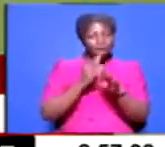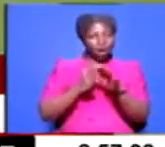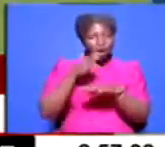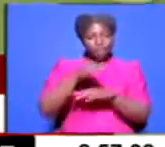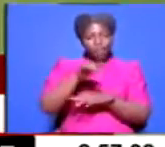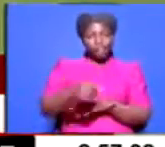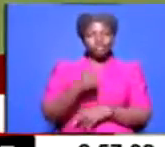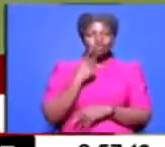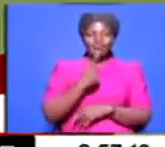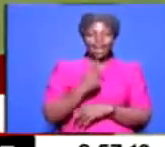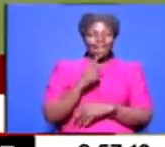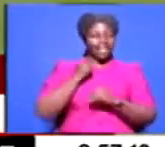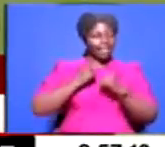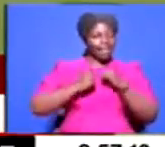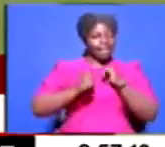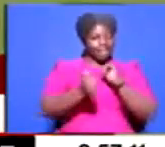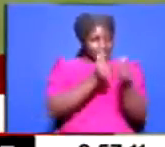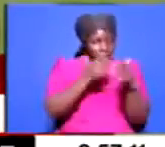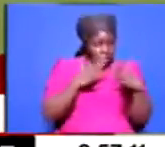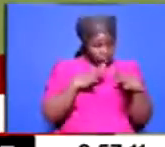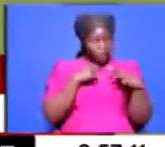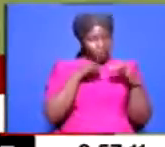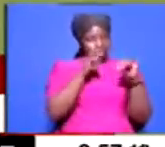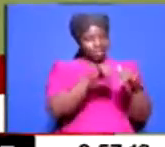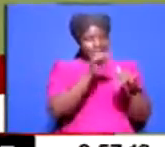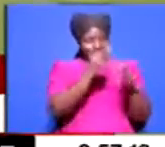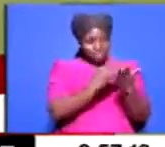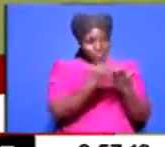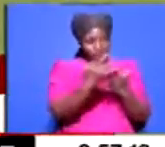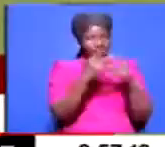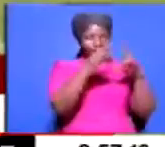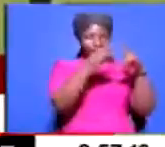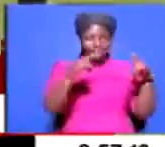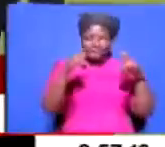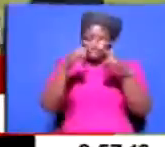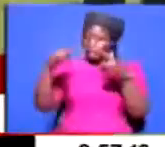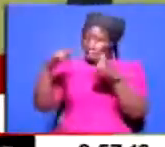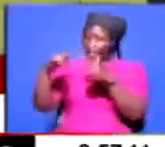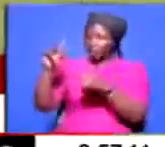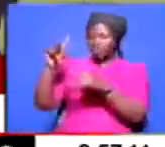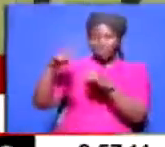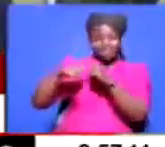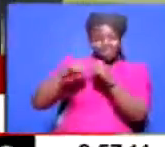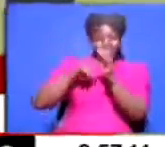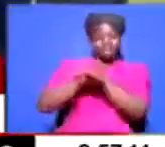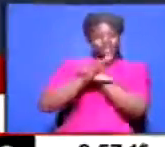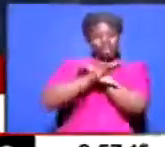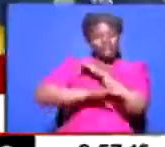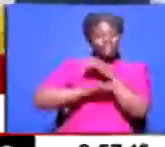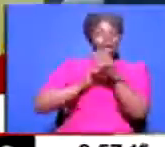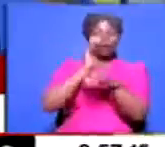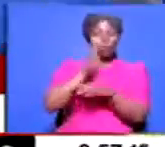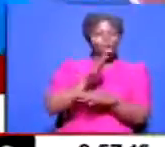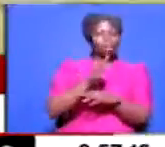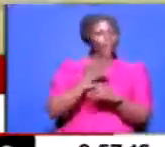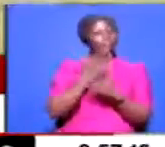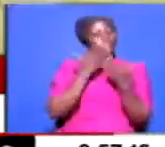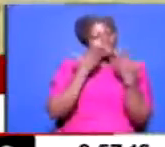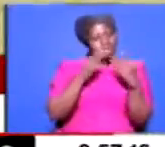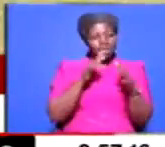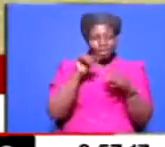1,200 athletes have been in 3 weeks residential training in 26 camps across the country, and will break the camp this